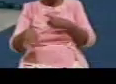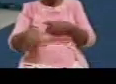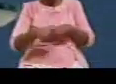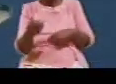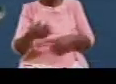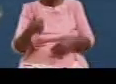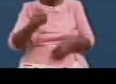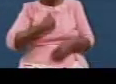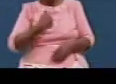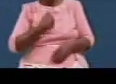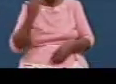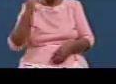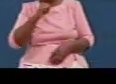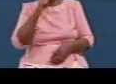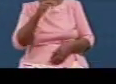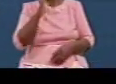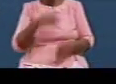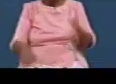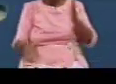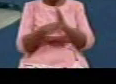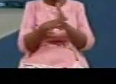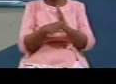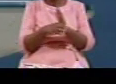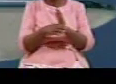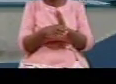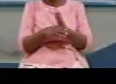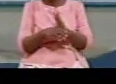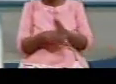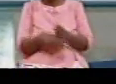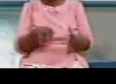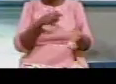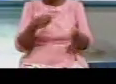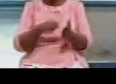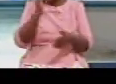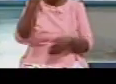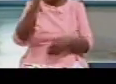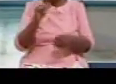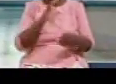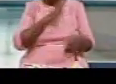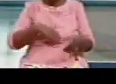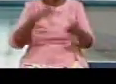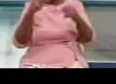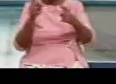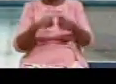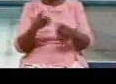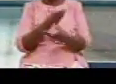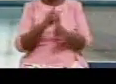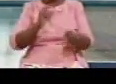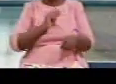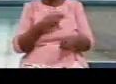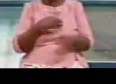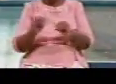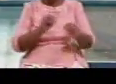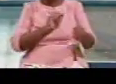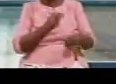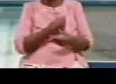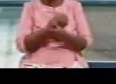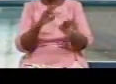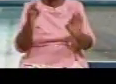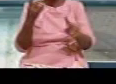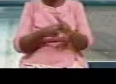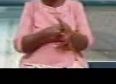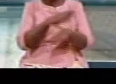shall be a cast away. This is why Christ came, to deliver us and set us free from